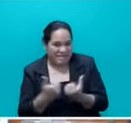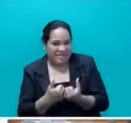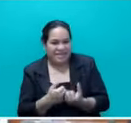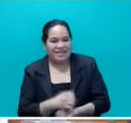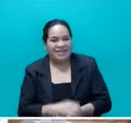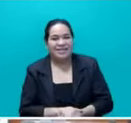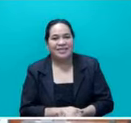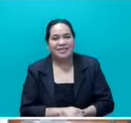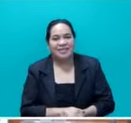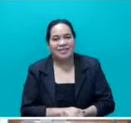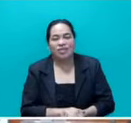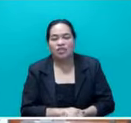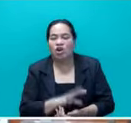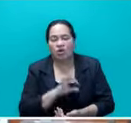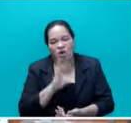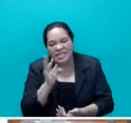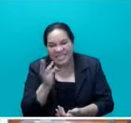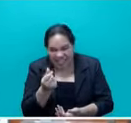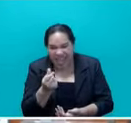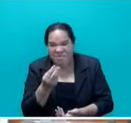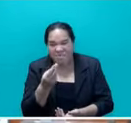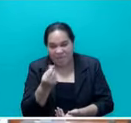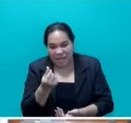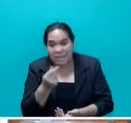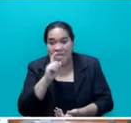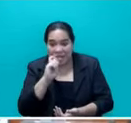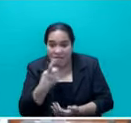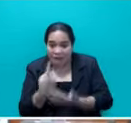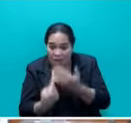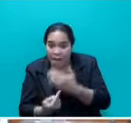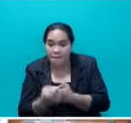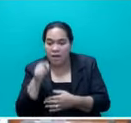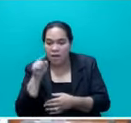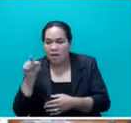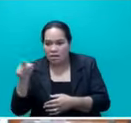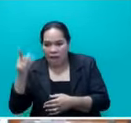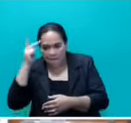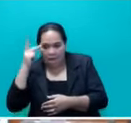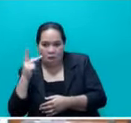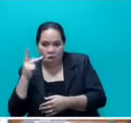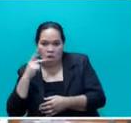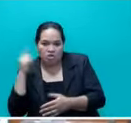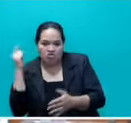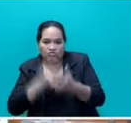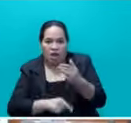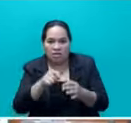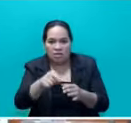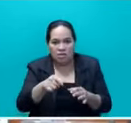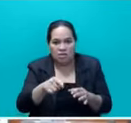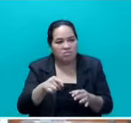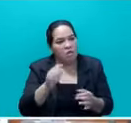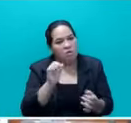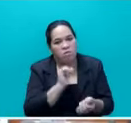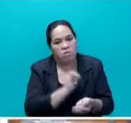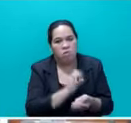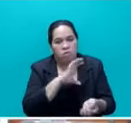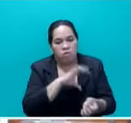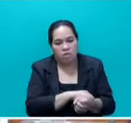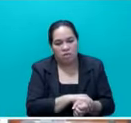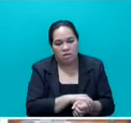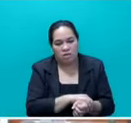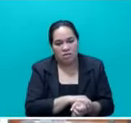it does not proceed any further. But assuming it does, and the person does get convicted, it will say for what offense. So later